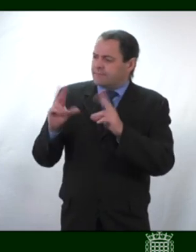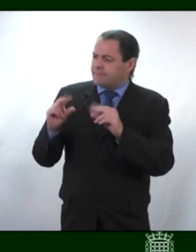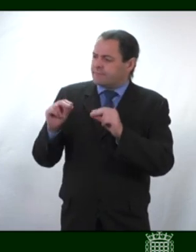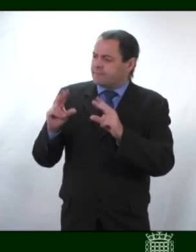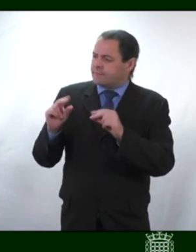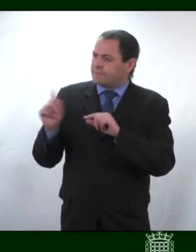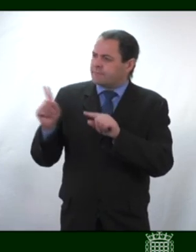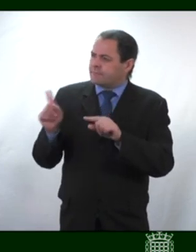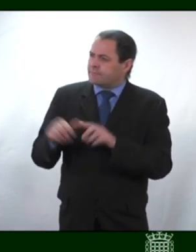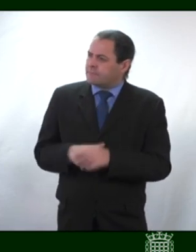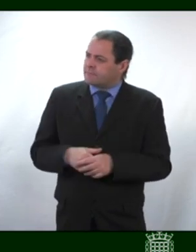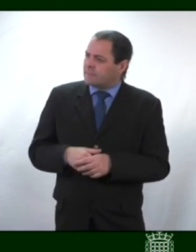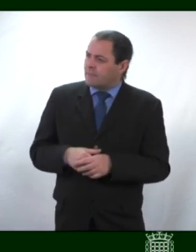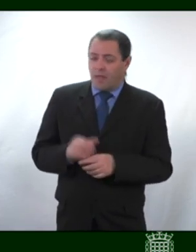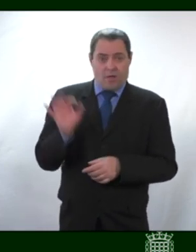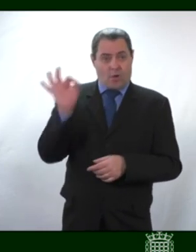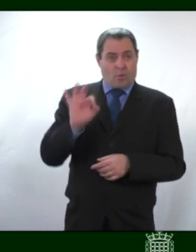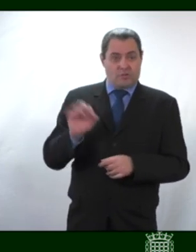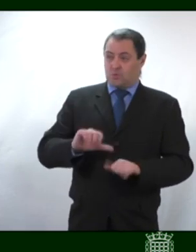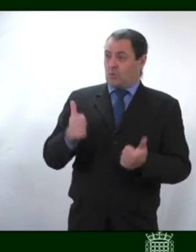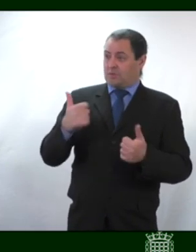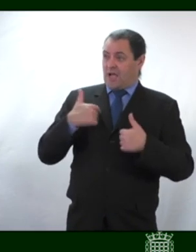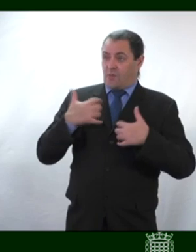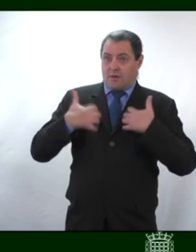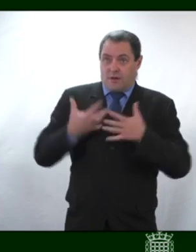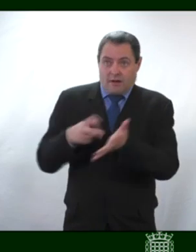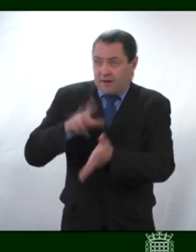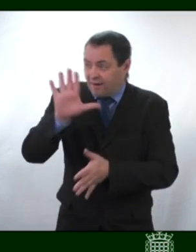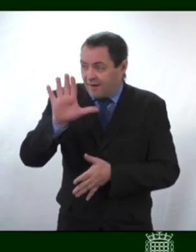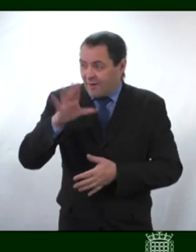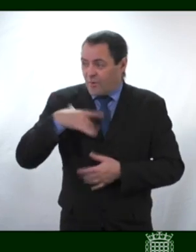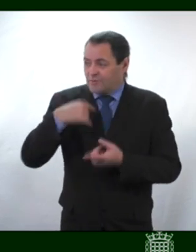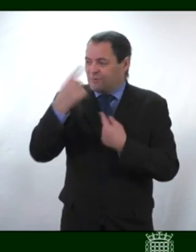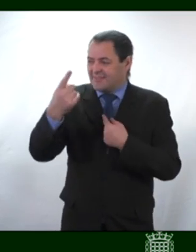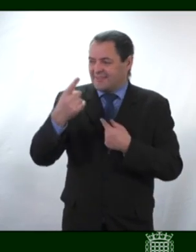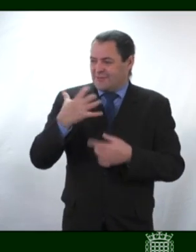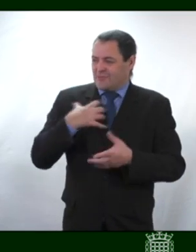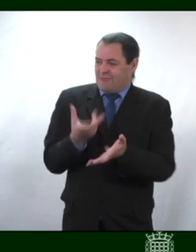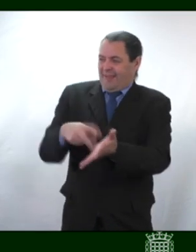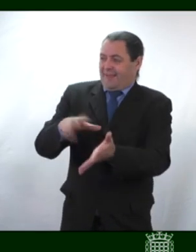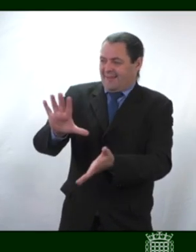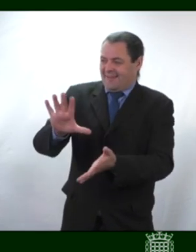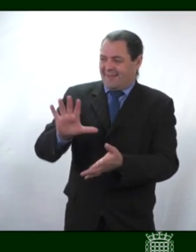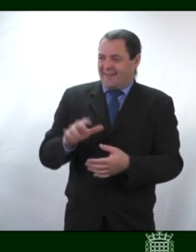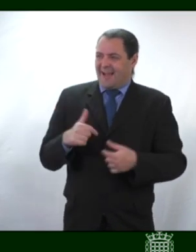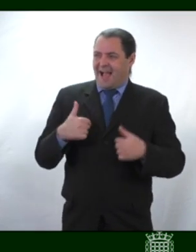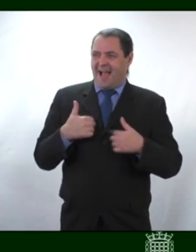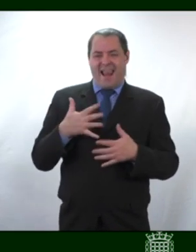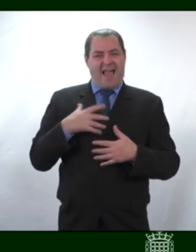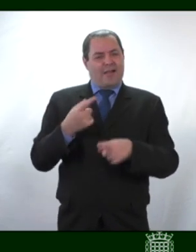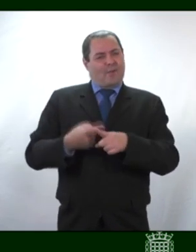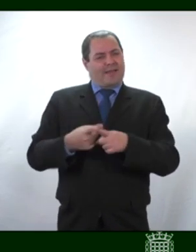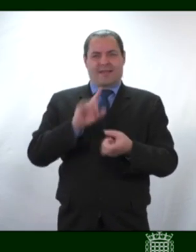The questions were so good, Mr Speaker, I was enthusiastic to answer them as quickly as possible. I'm a fan of fast turnaround